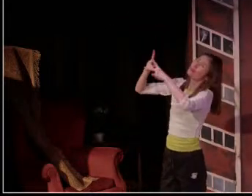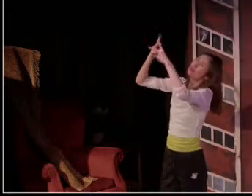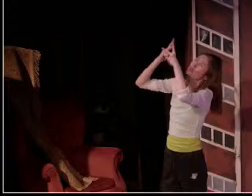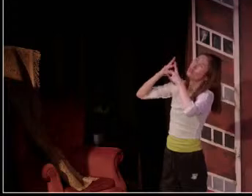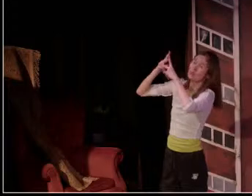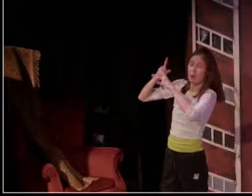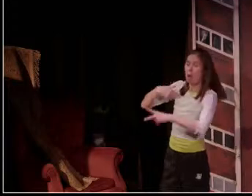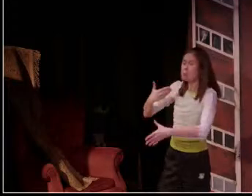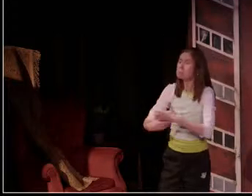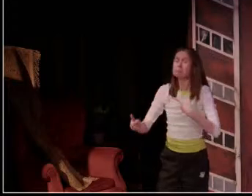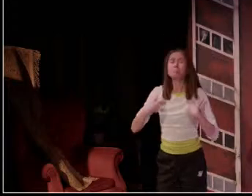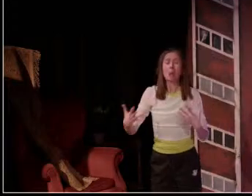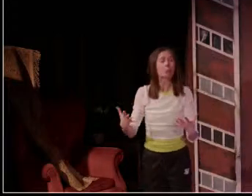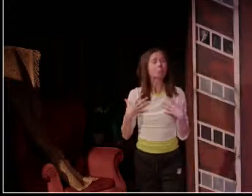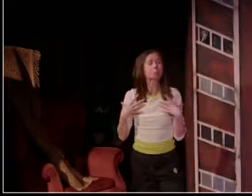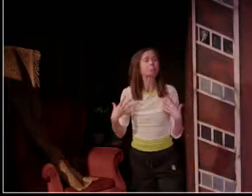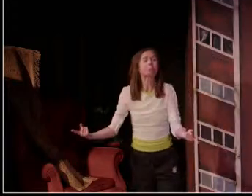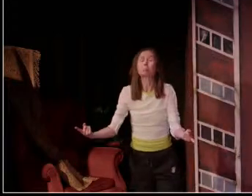without hesitation.